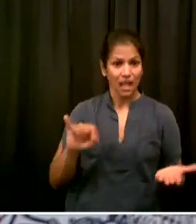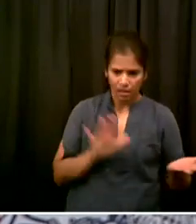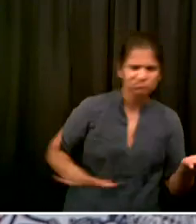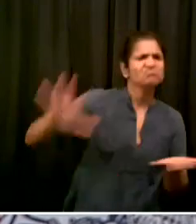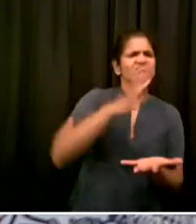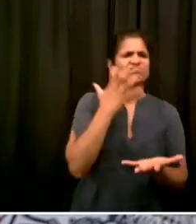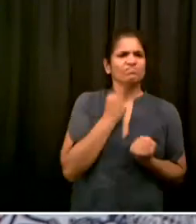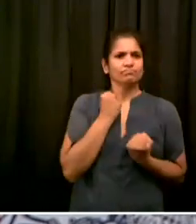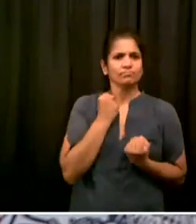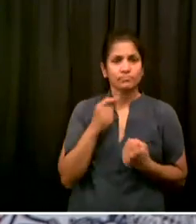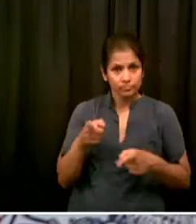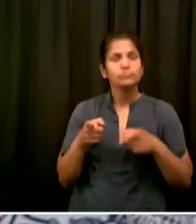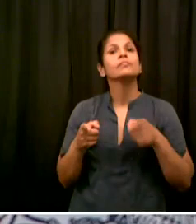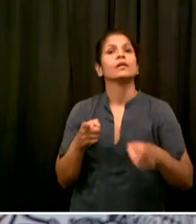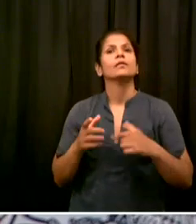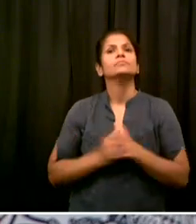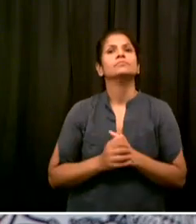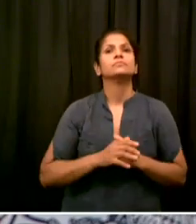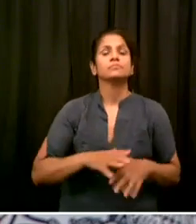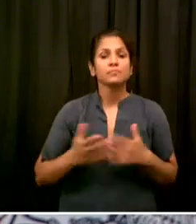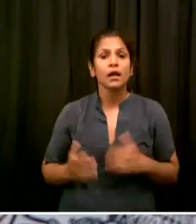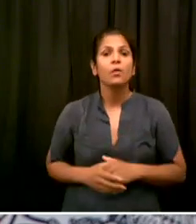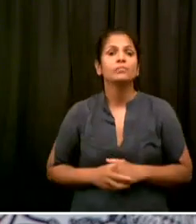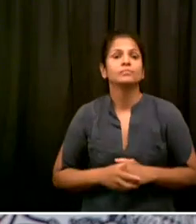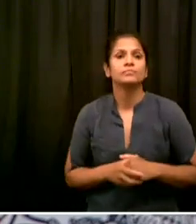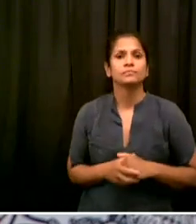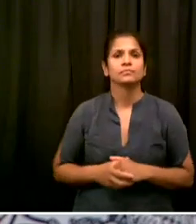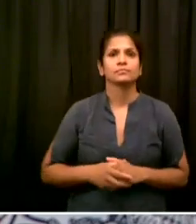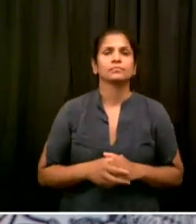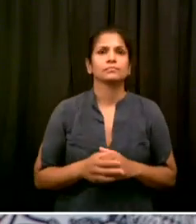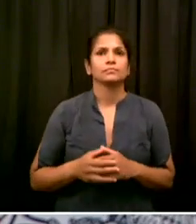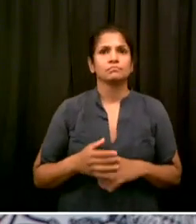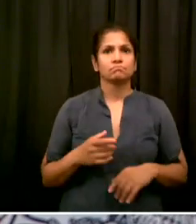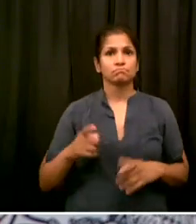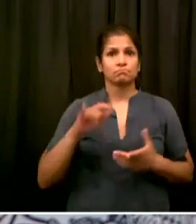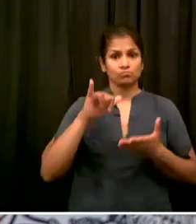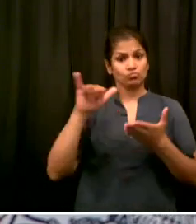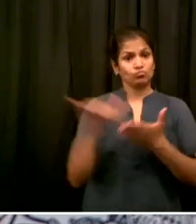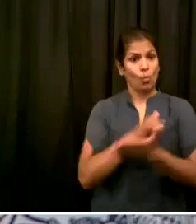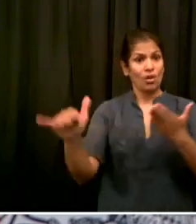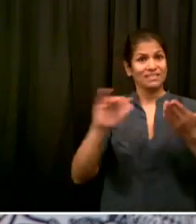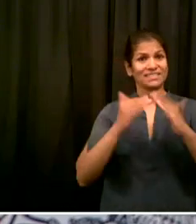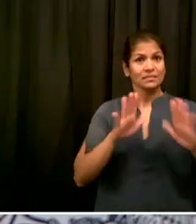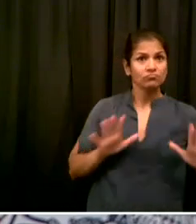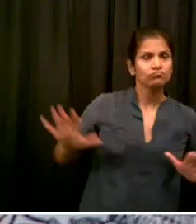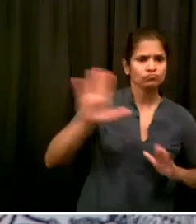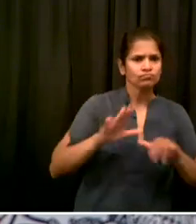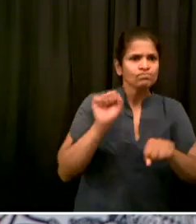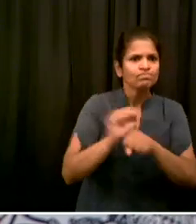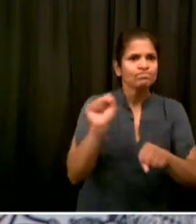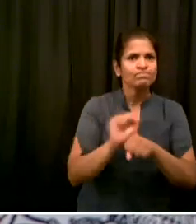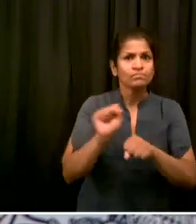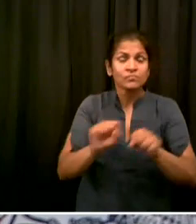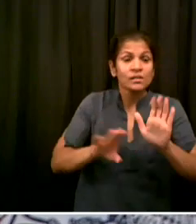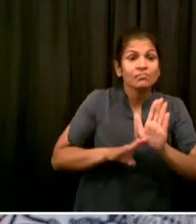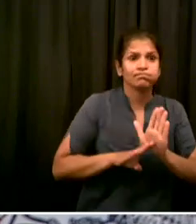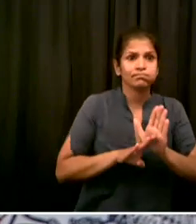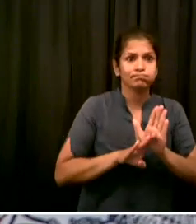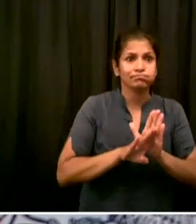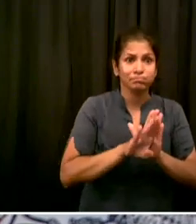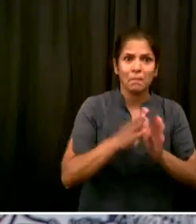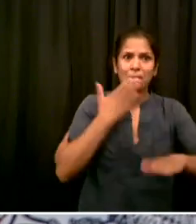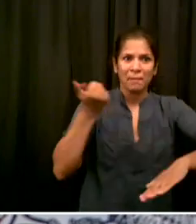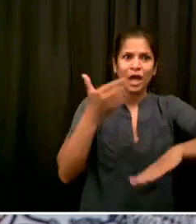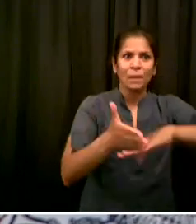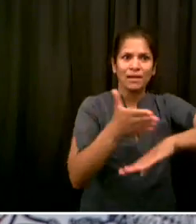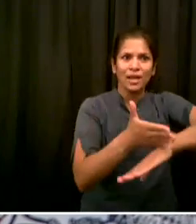we have been able to keep moving forward in this city. We're talking about schools and all the areas of our economy that have been opening up. We're talking about a lot